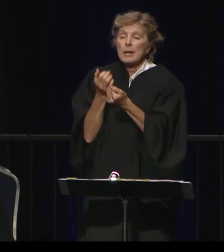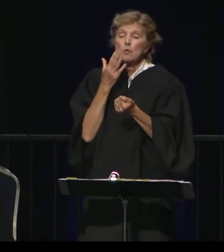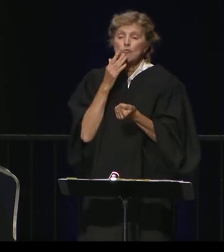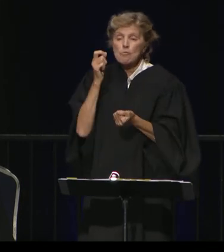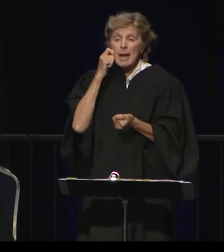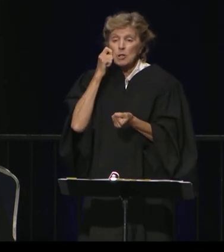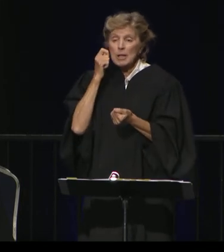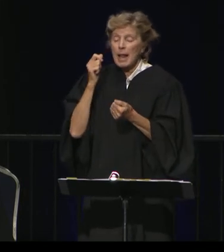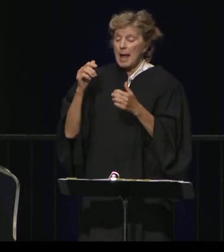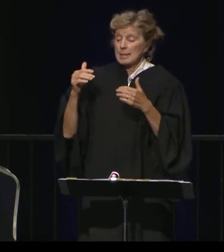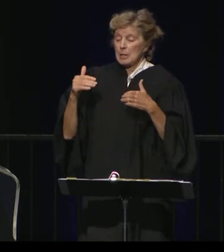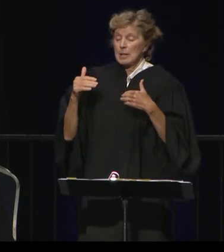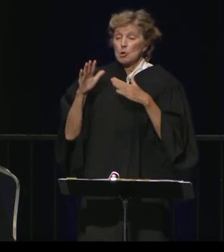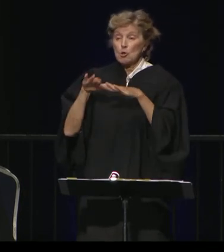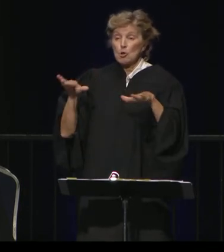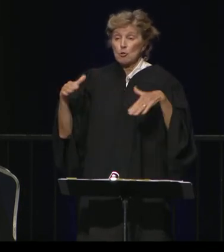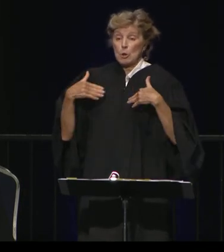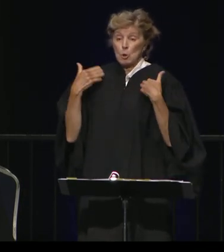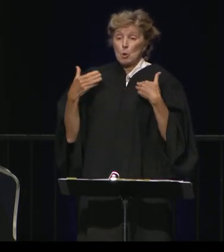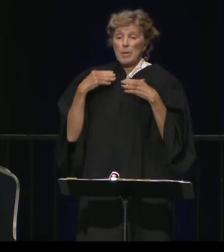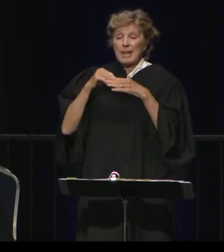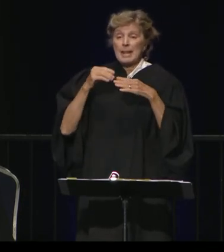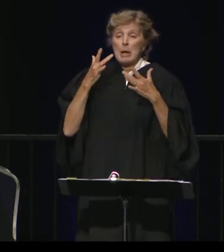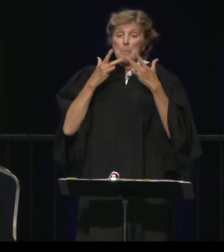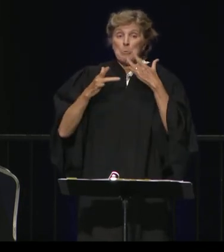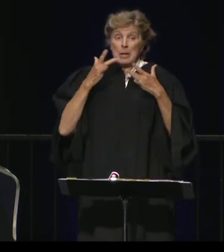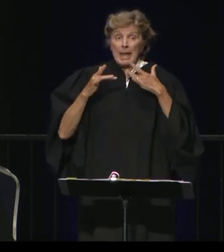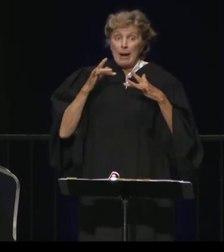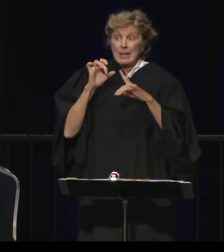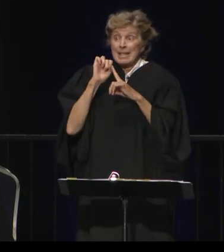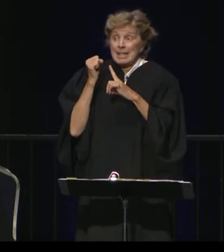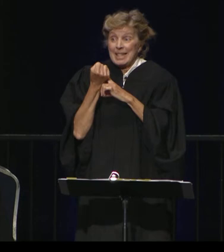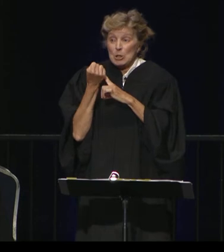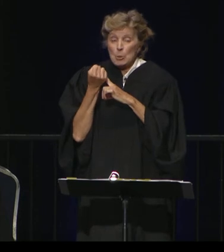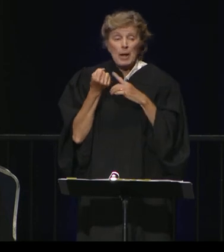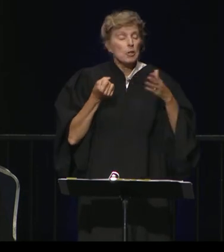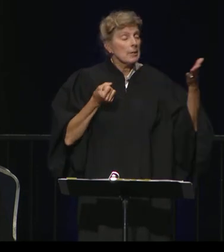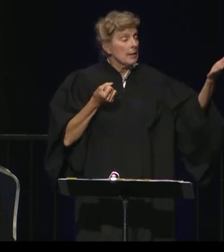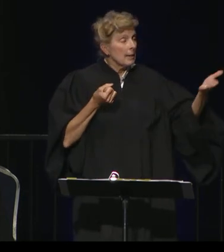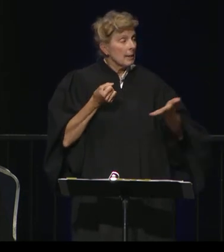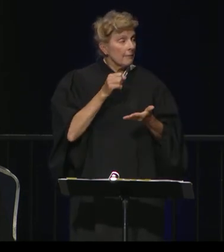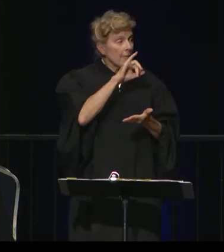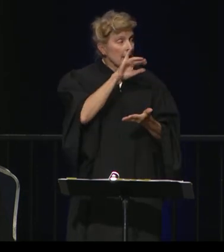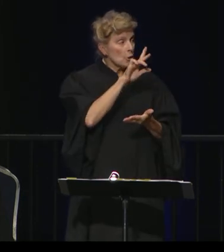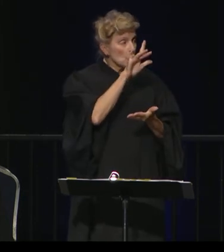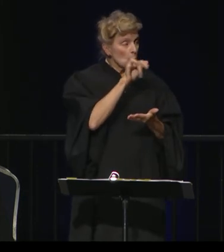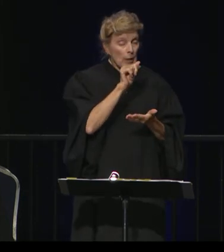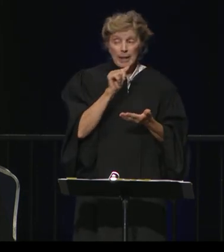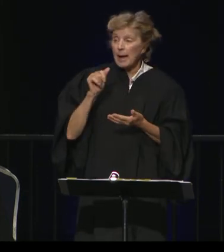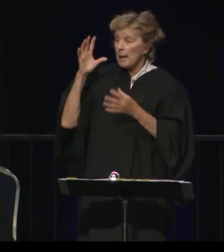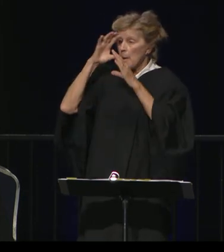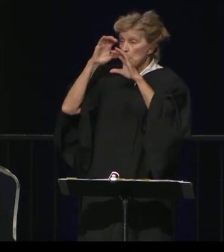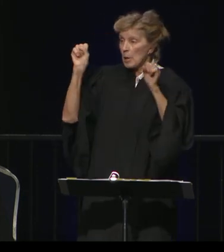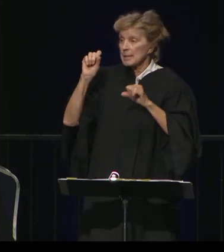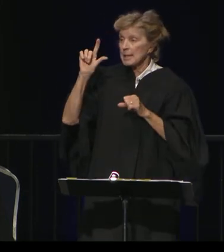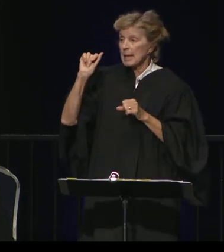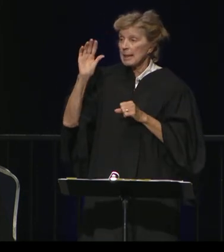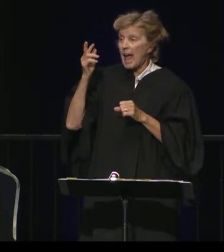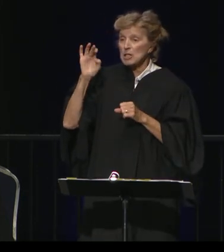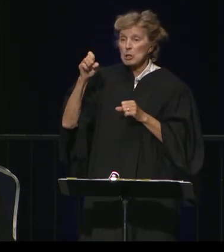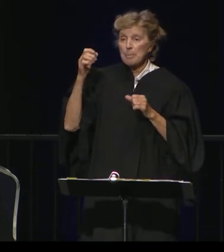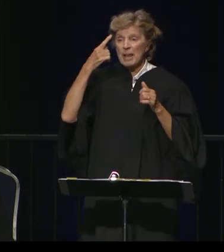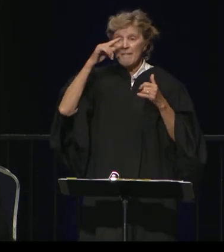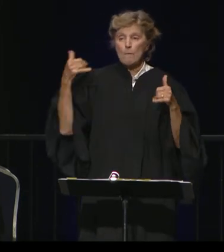in precarious situations. I invite Julia and President Lashmi forward for the presentation of this award.